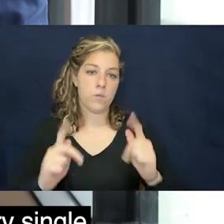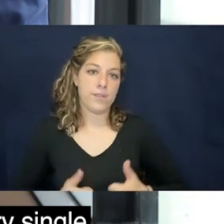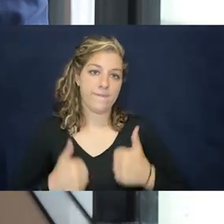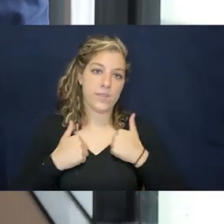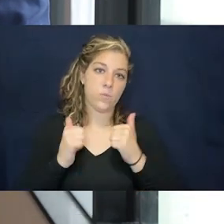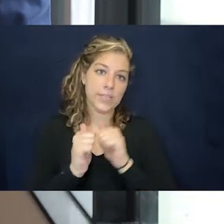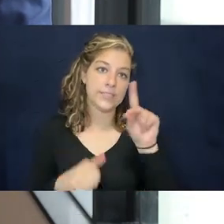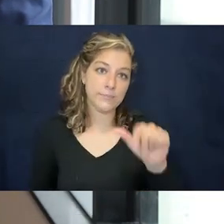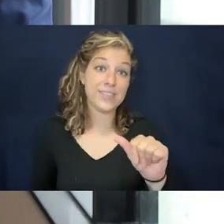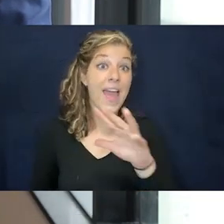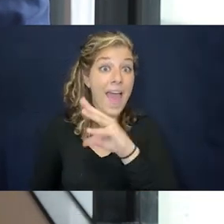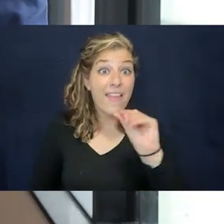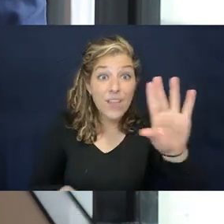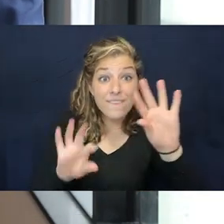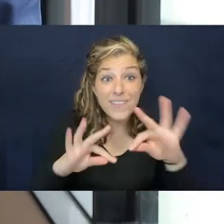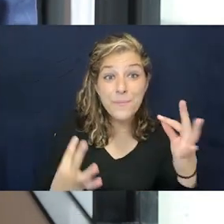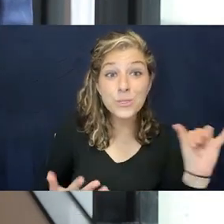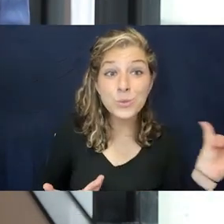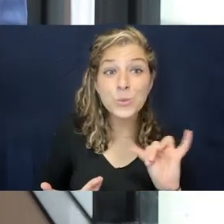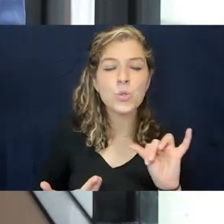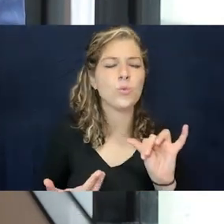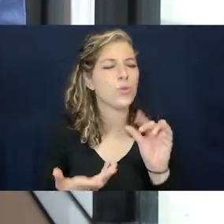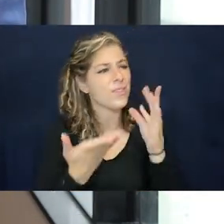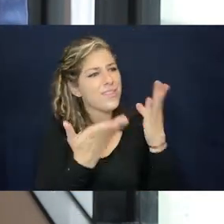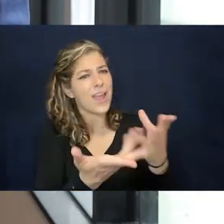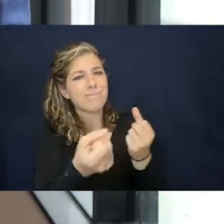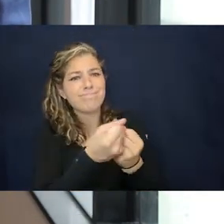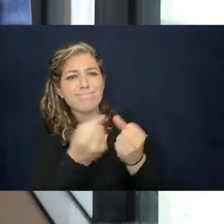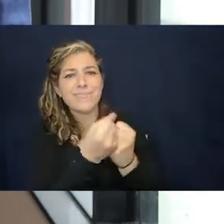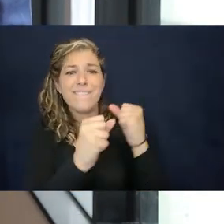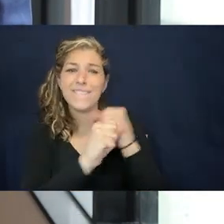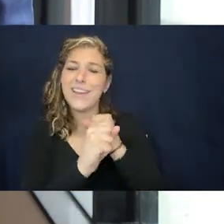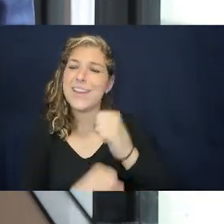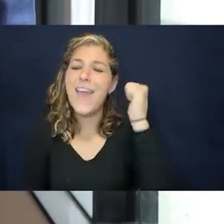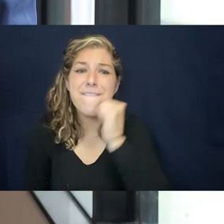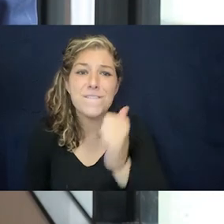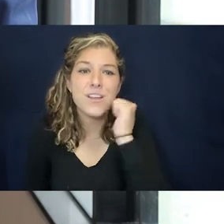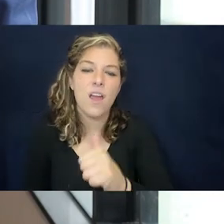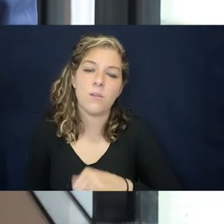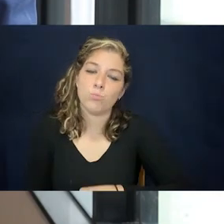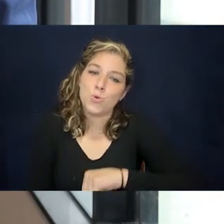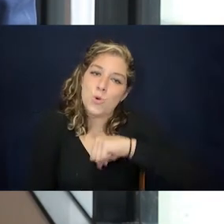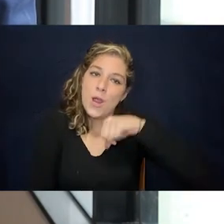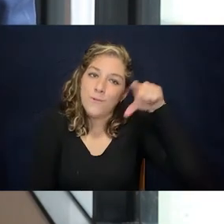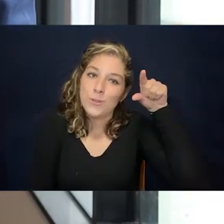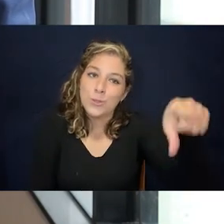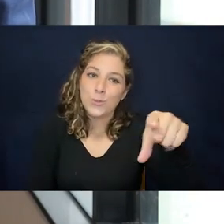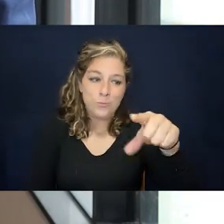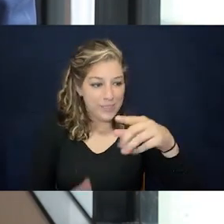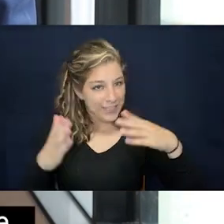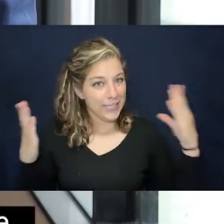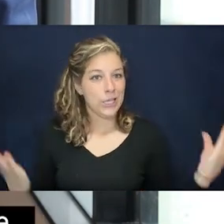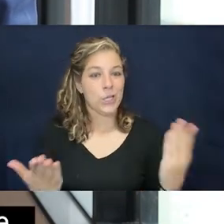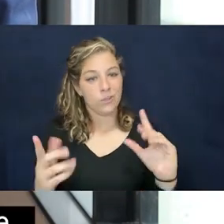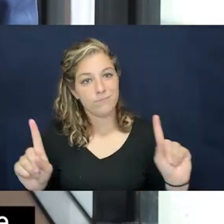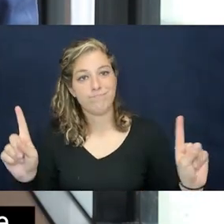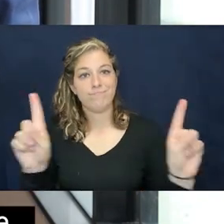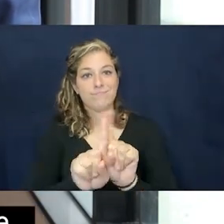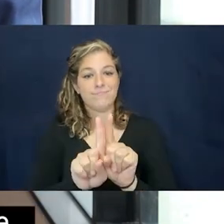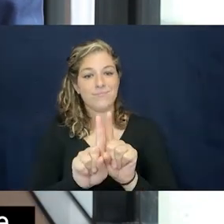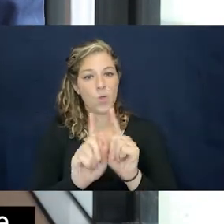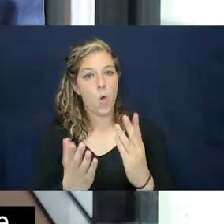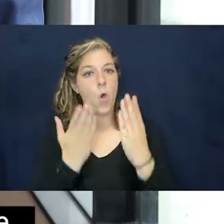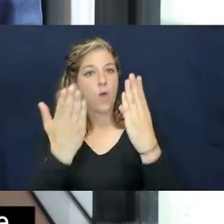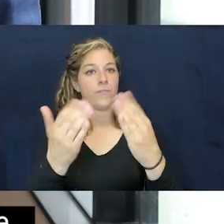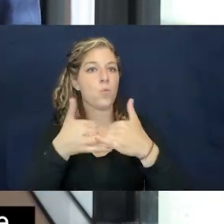for those athletes, but for all individuals living with disabilities and their families. You're there fighting the fight every single day. I am so